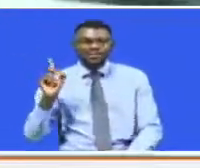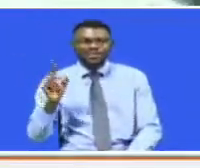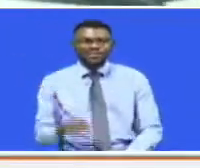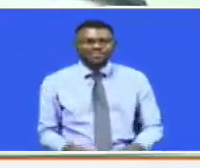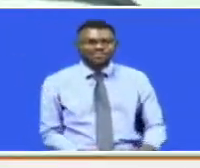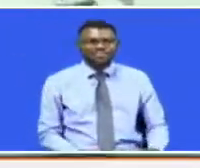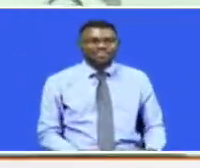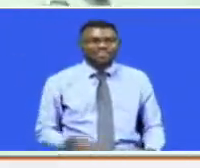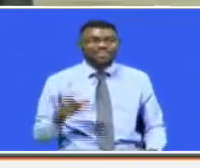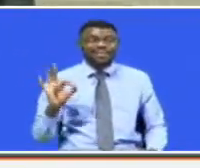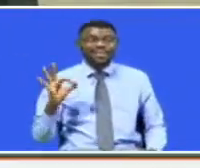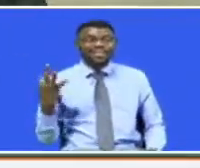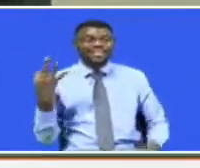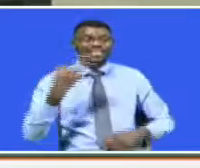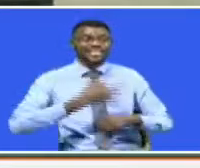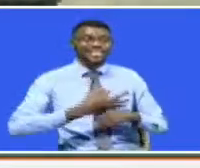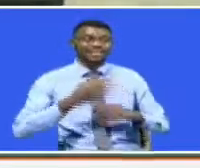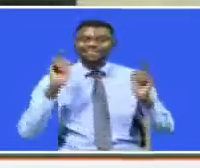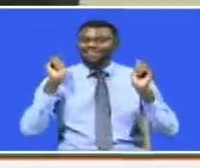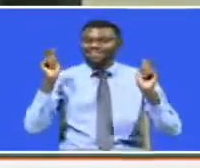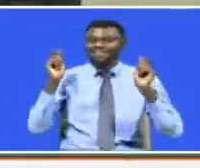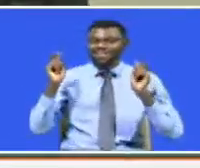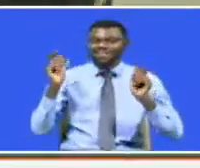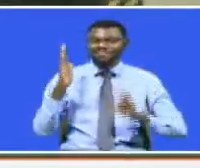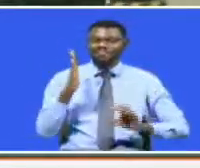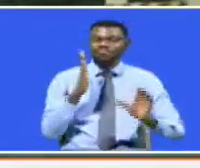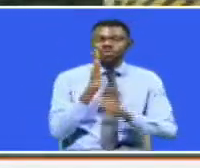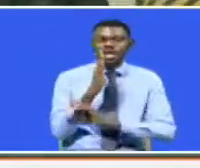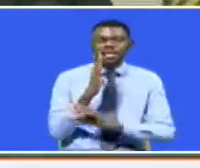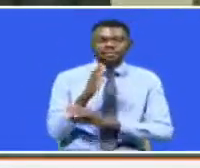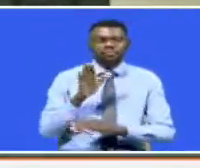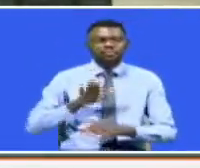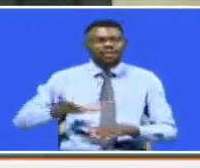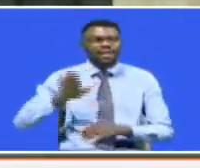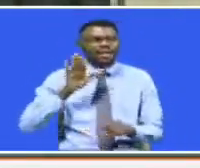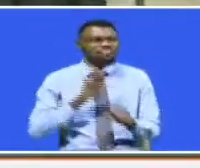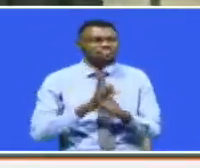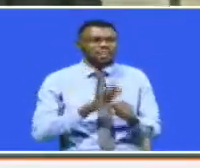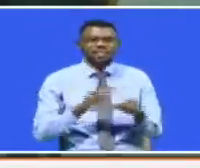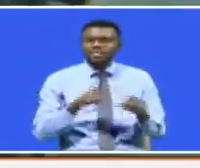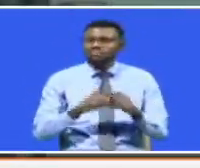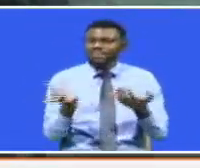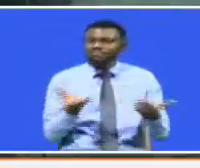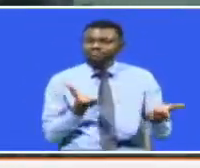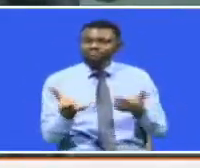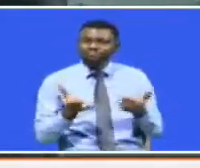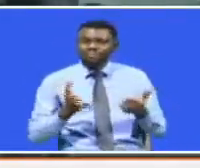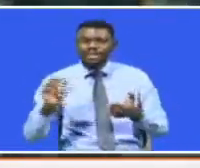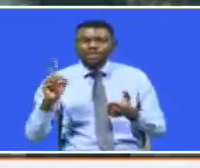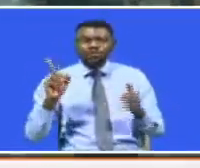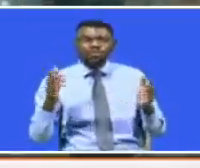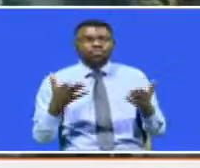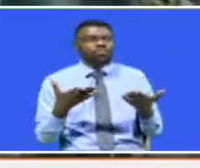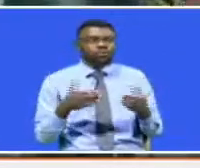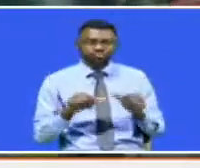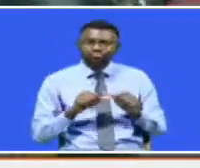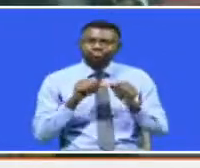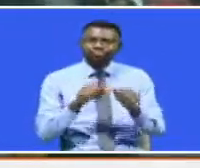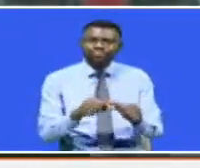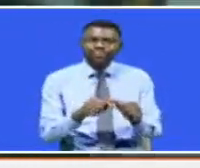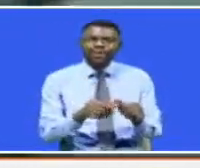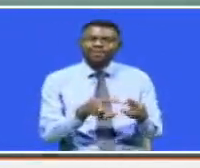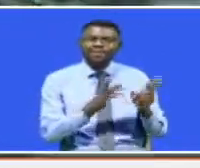On the third day of anti-government protests in the country, many areas and business activities in Nairobi continued as